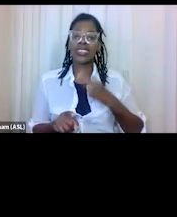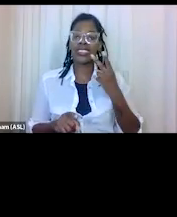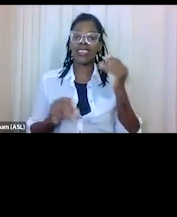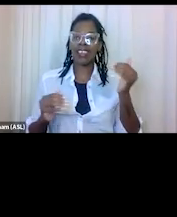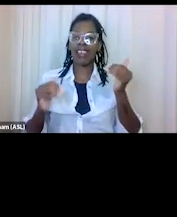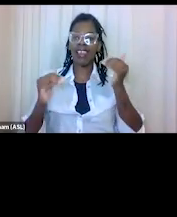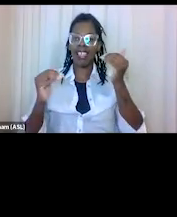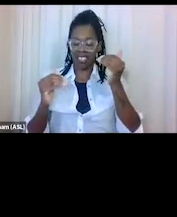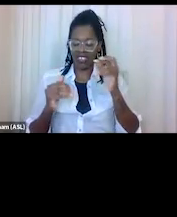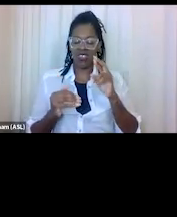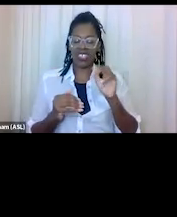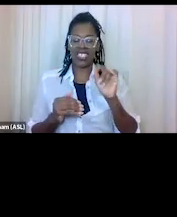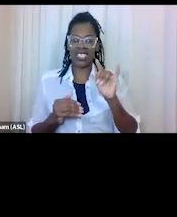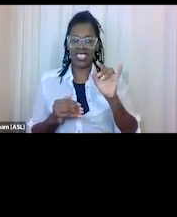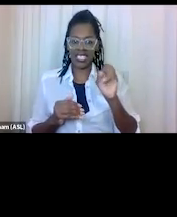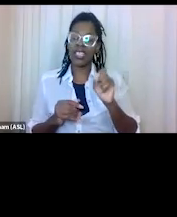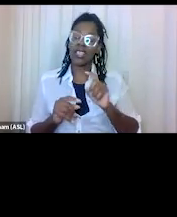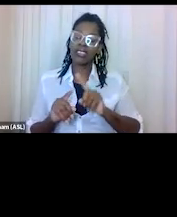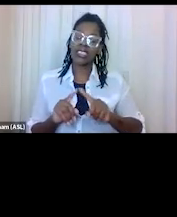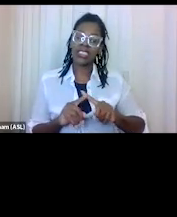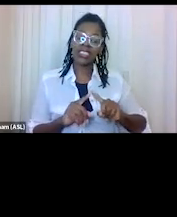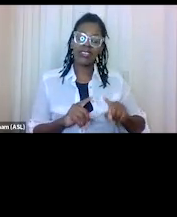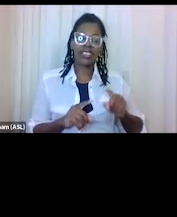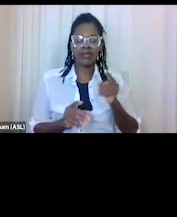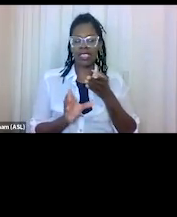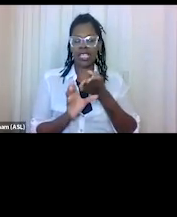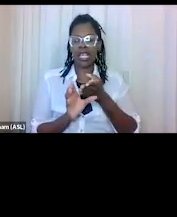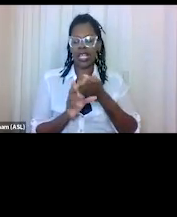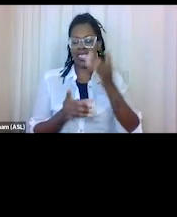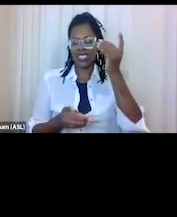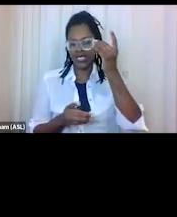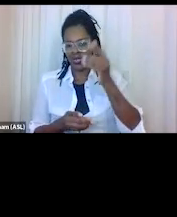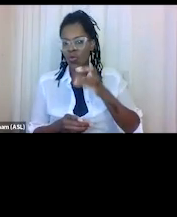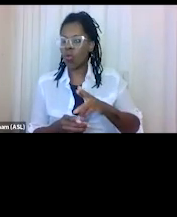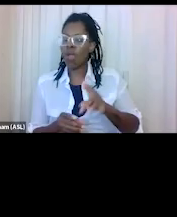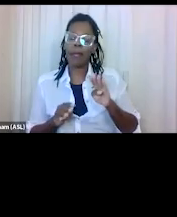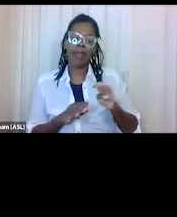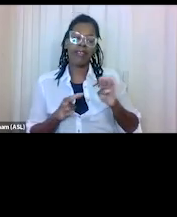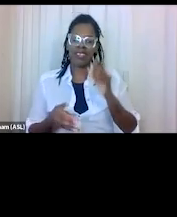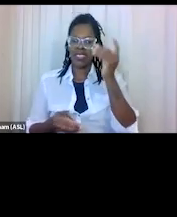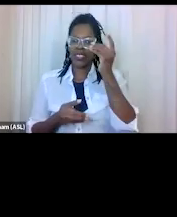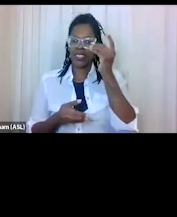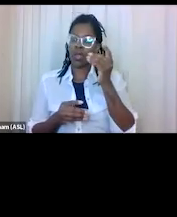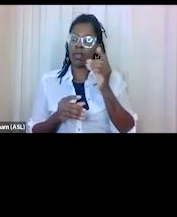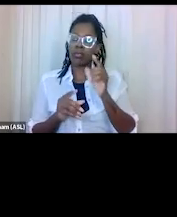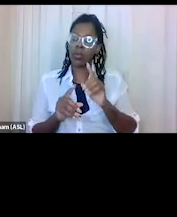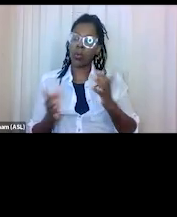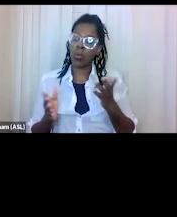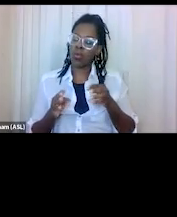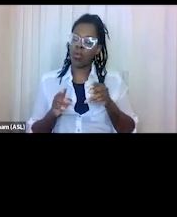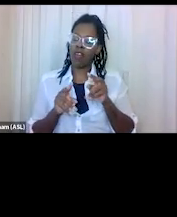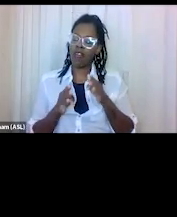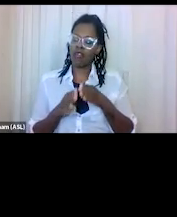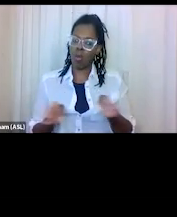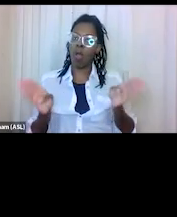disorder, behavioral disorders, and psychotic disorders in this population. So the overall burden of mental health